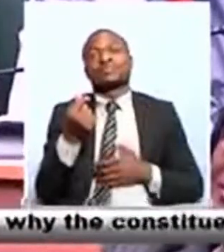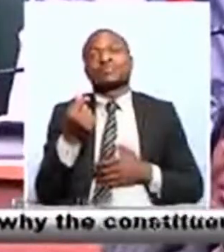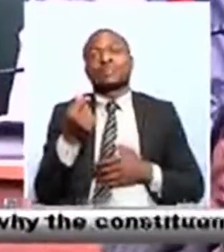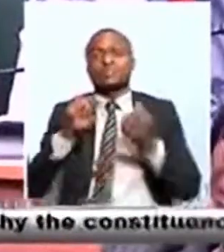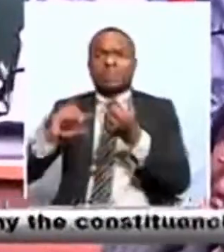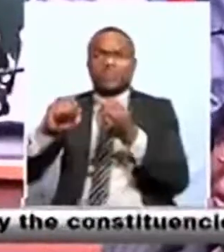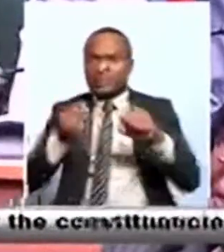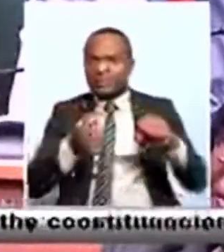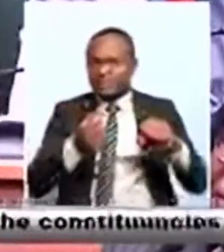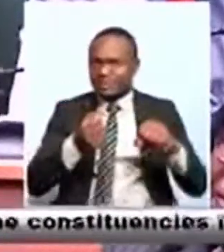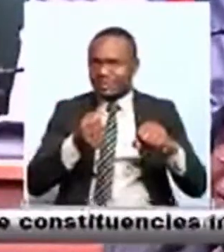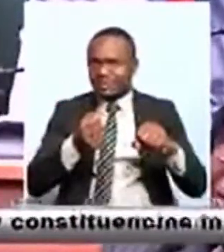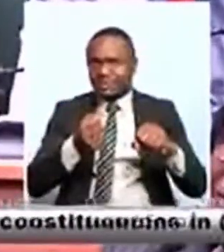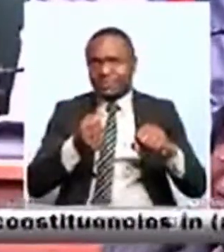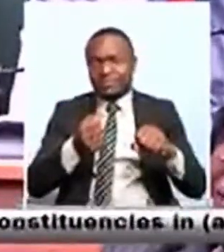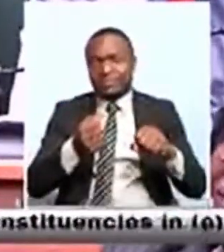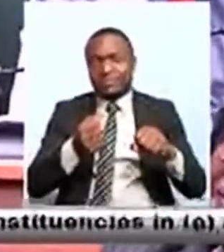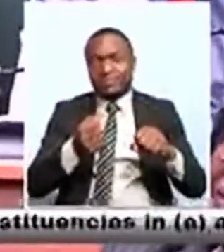Madam Speaker?